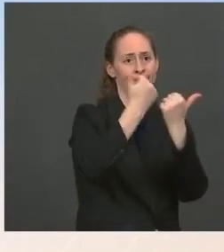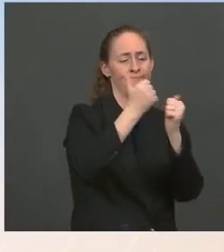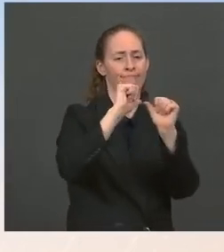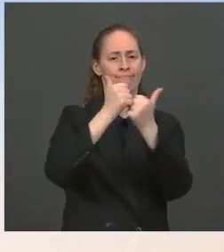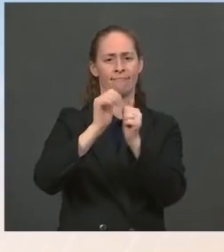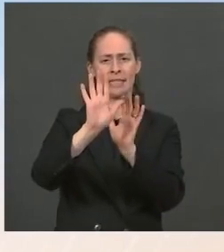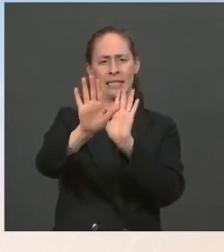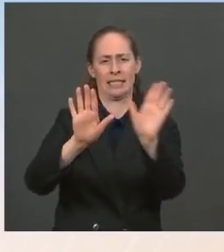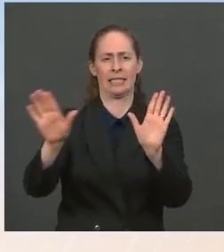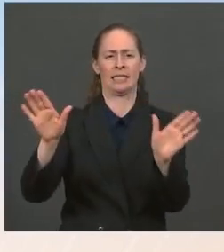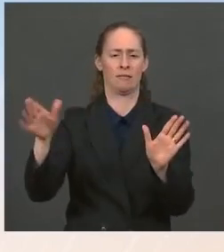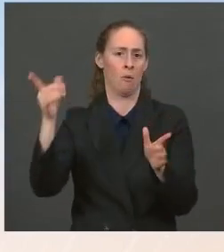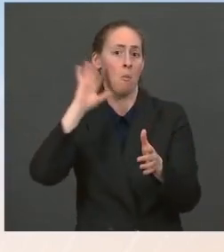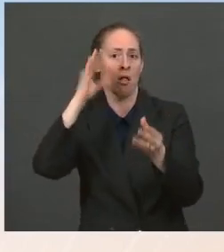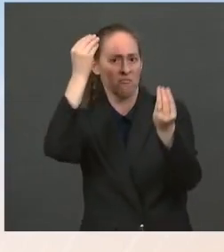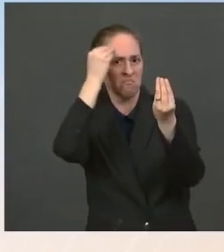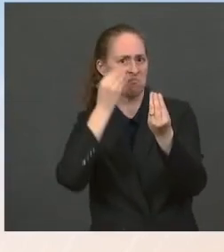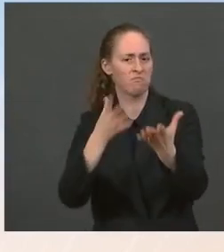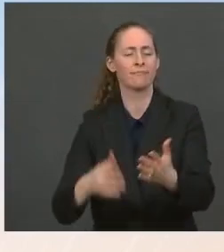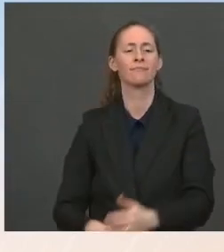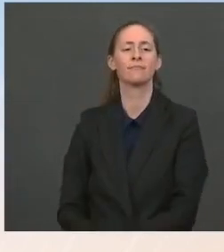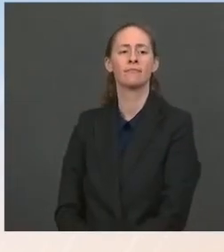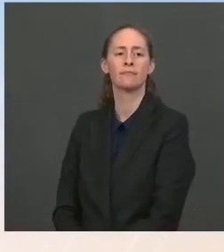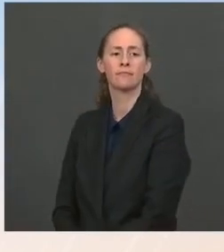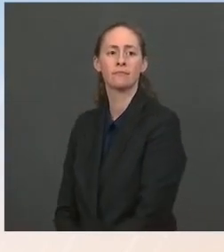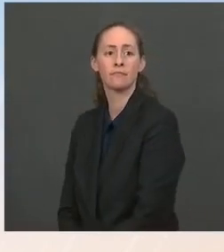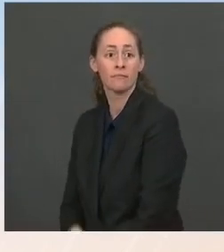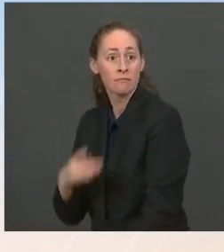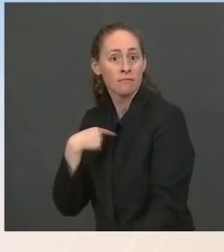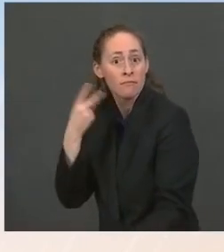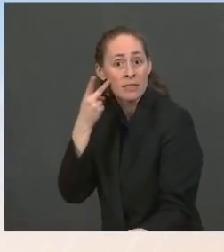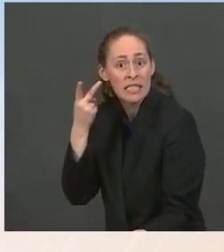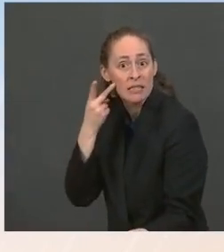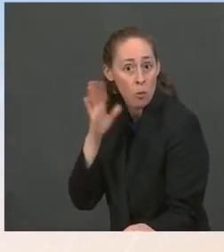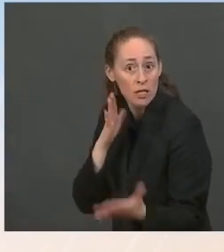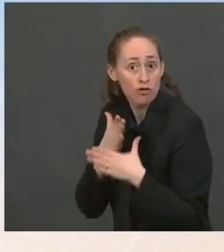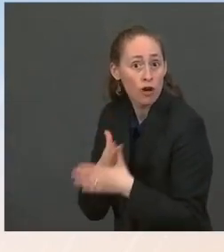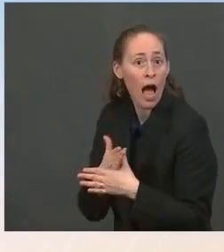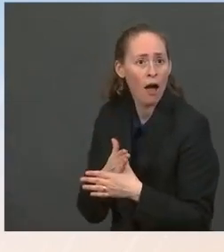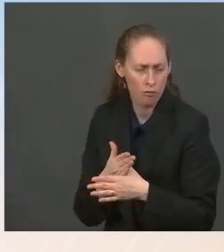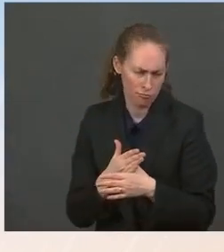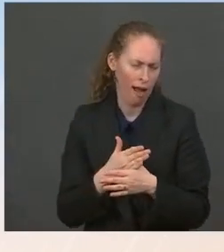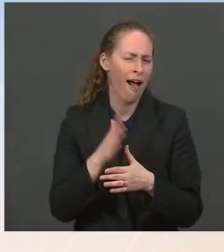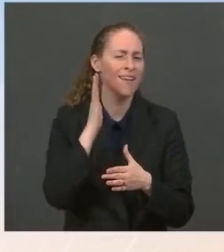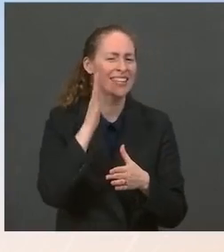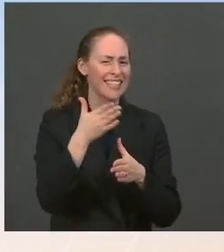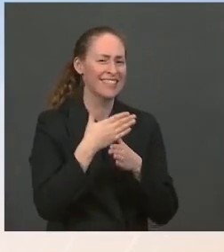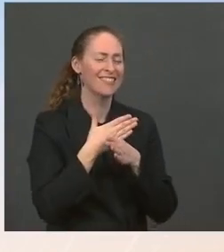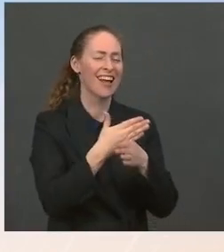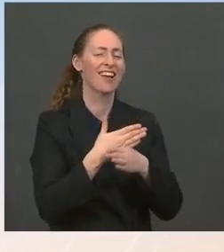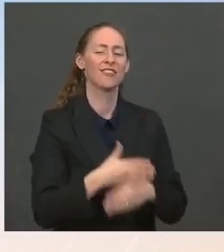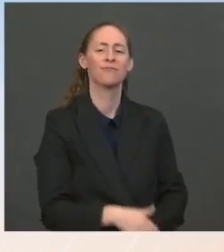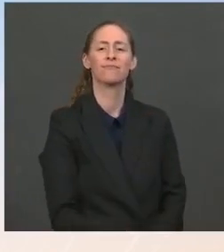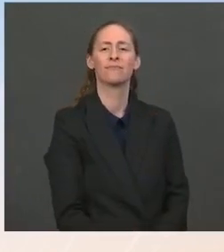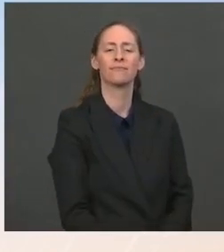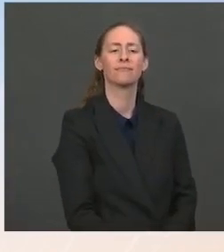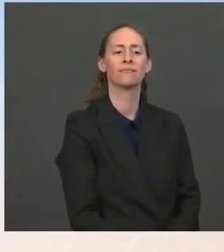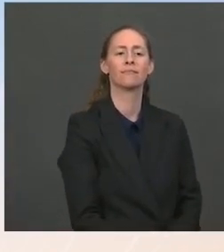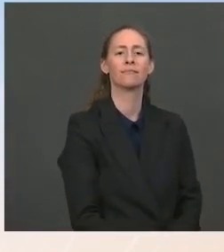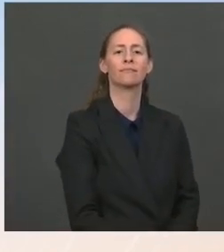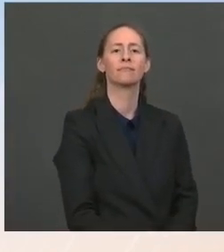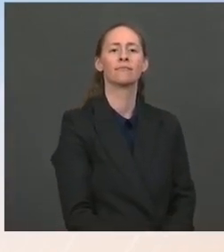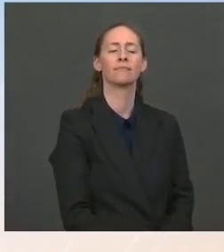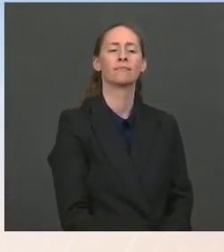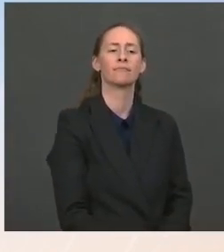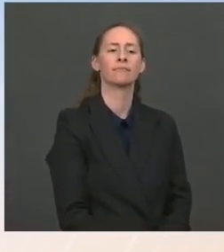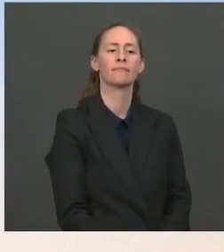numbers. And we expect them to be transparent about that, releasing the data? Oh, absolutely. They will be transparent. Yeah. Can you, just following up on the